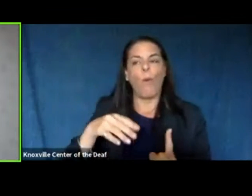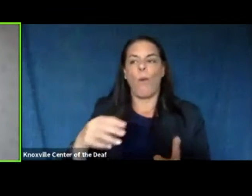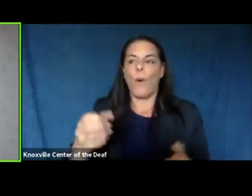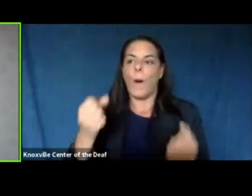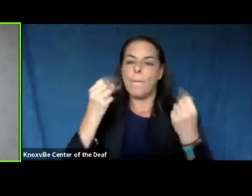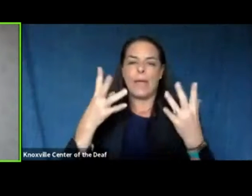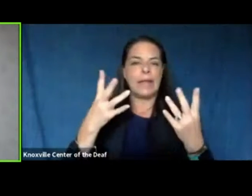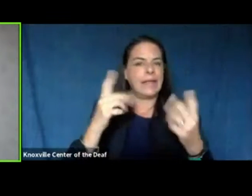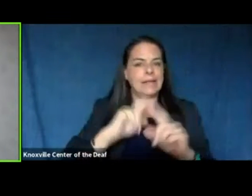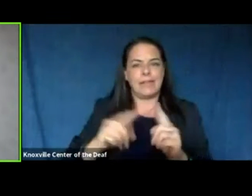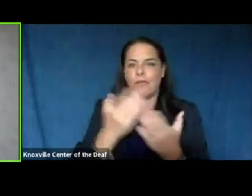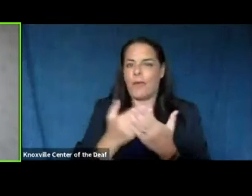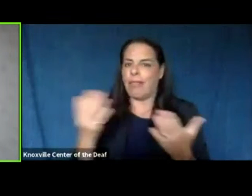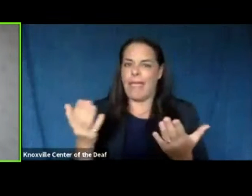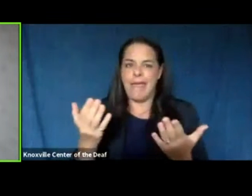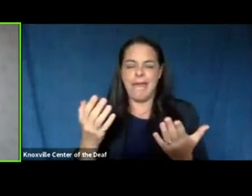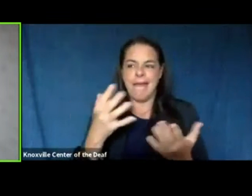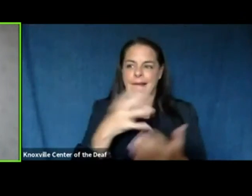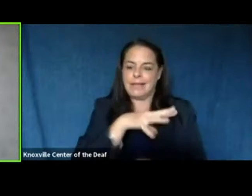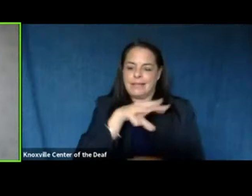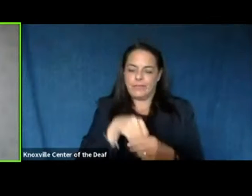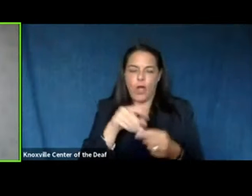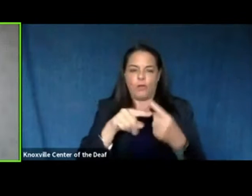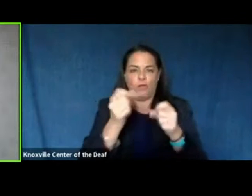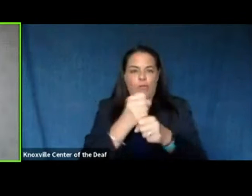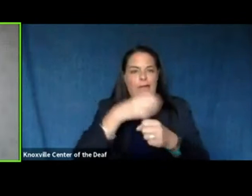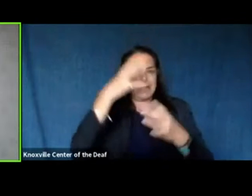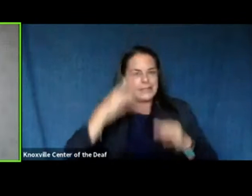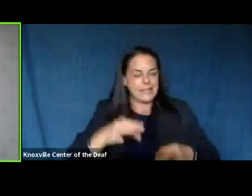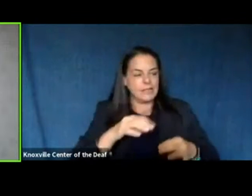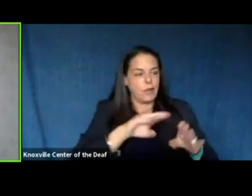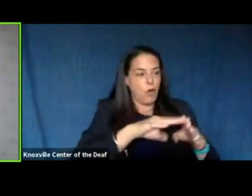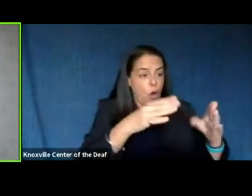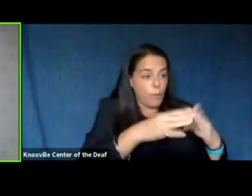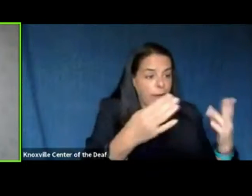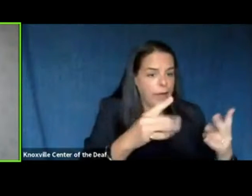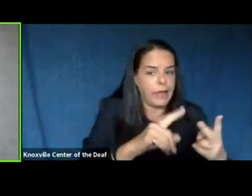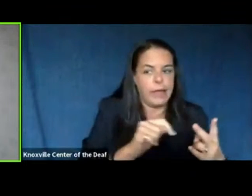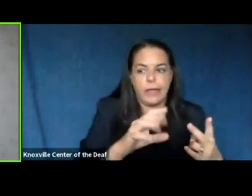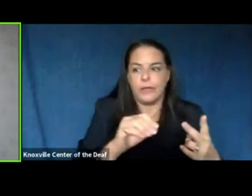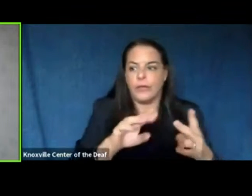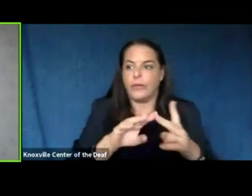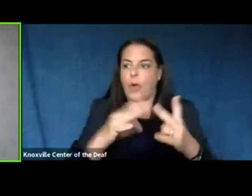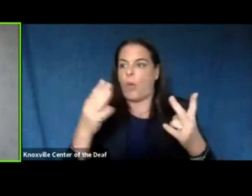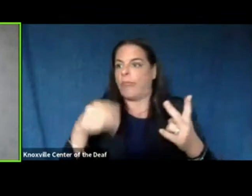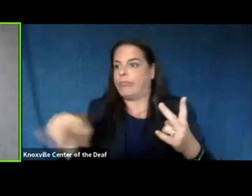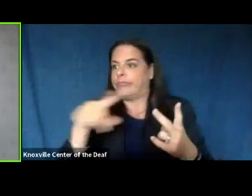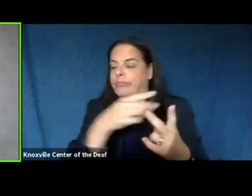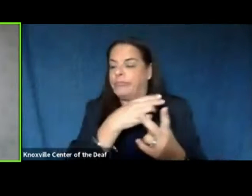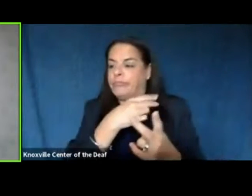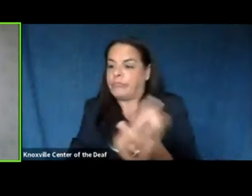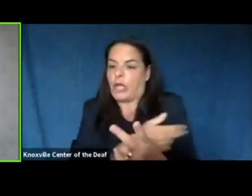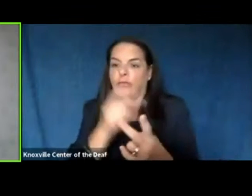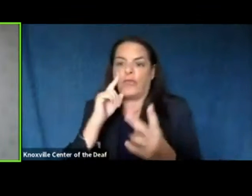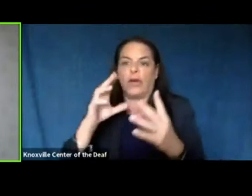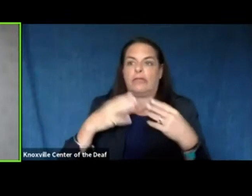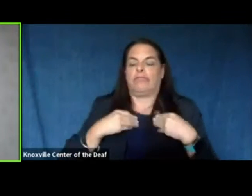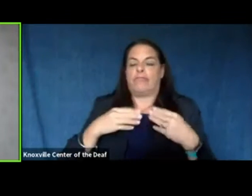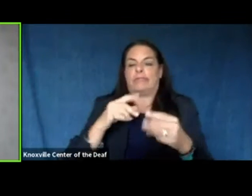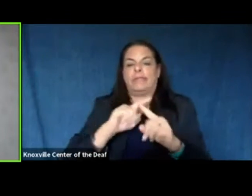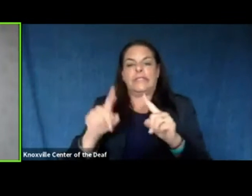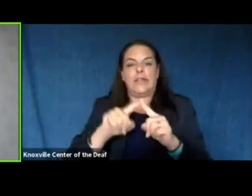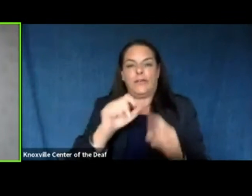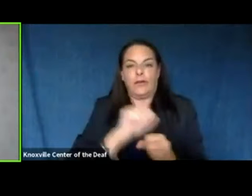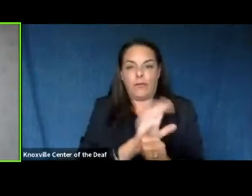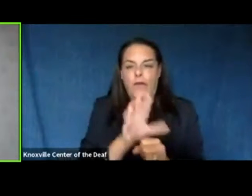moving parts as far as opening different areas to accommodate surge patients from COVID and a myriad of things they're doing to